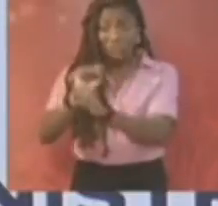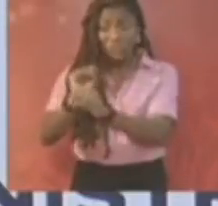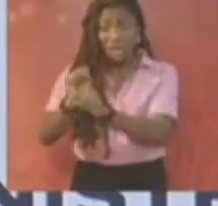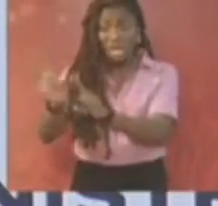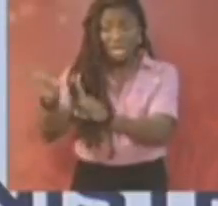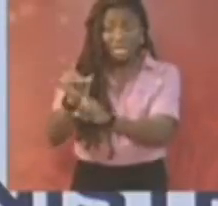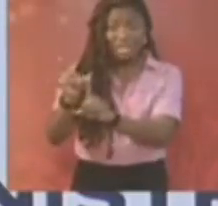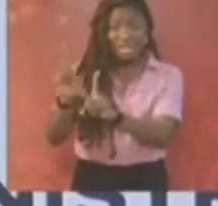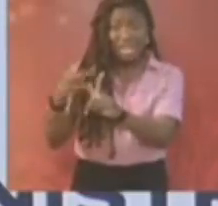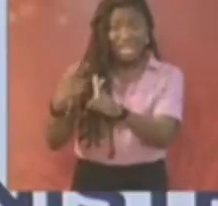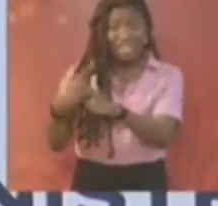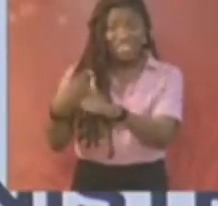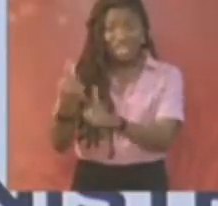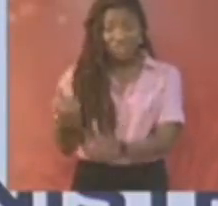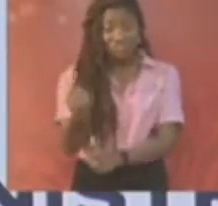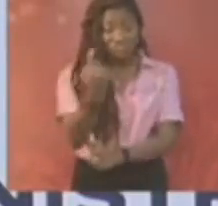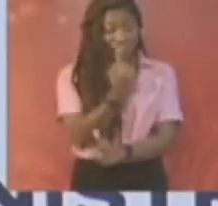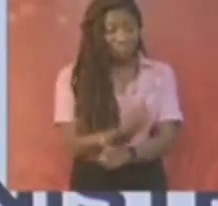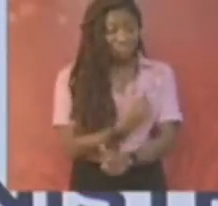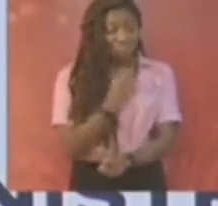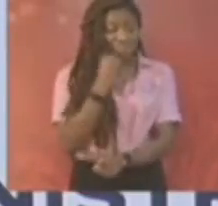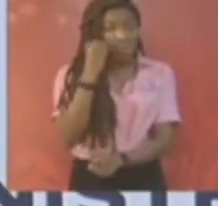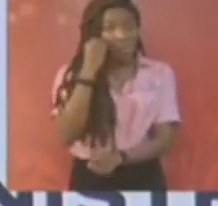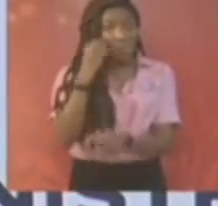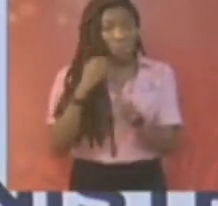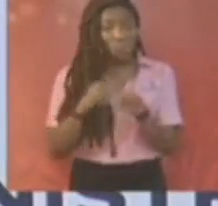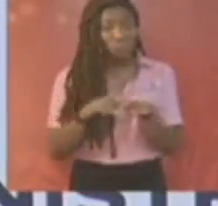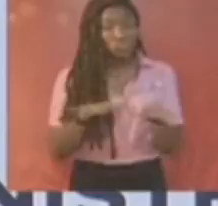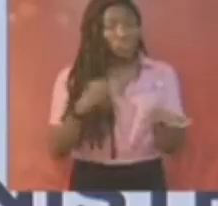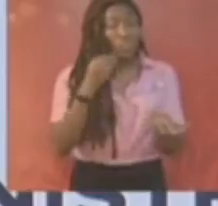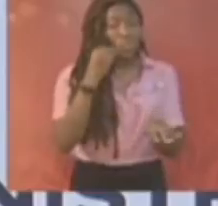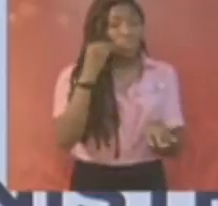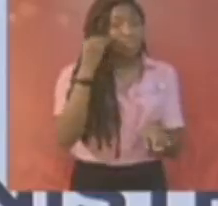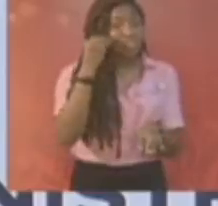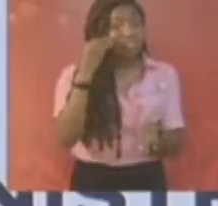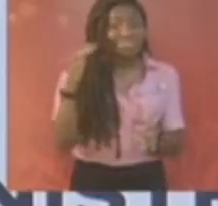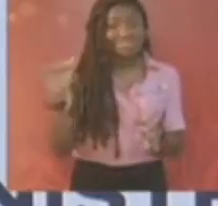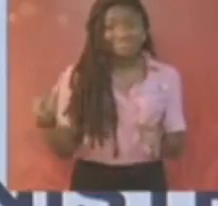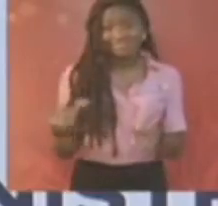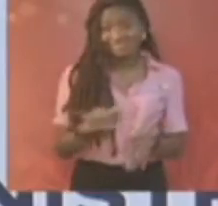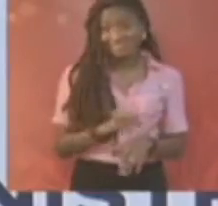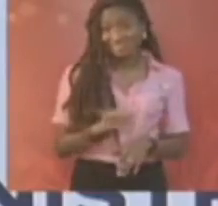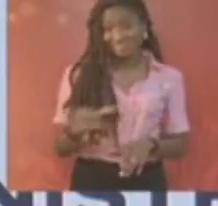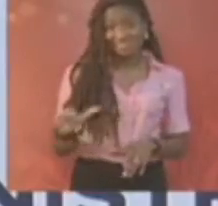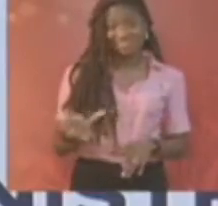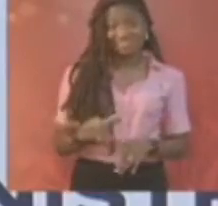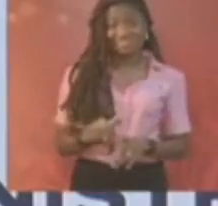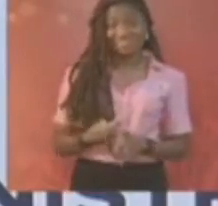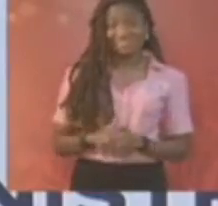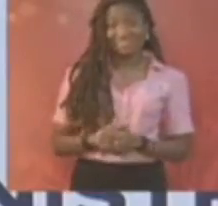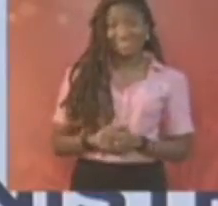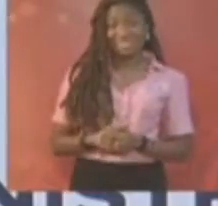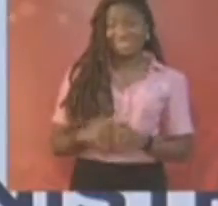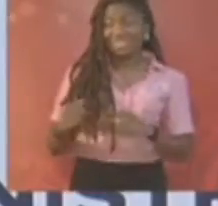everyone exposes their own individual webs and brings exposures from their family webs to